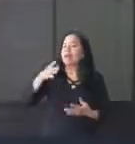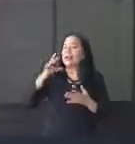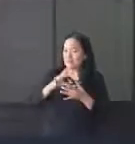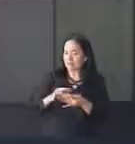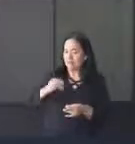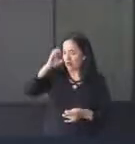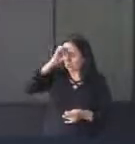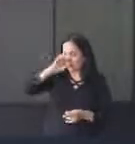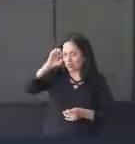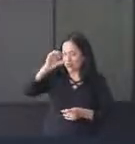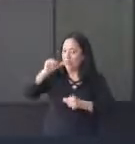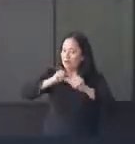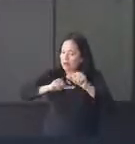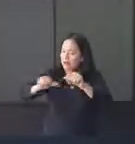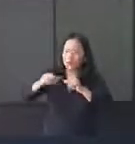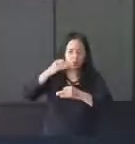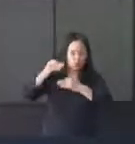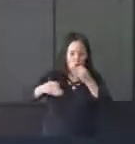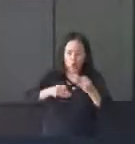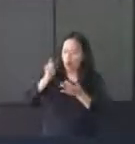exchange of experiences